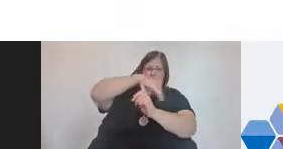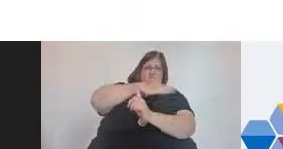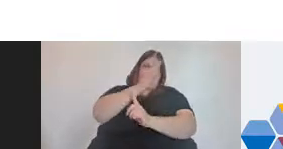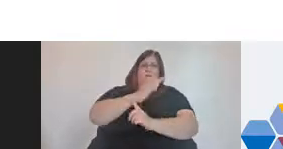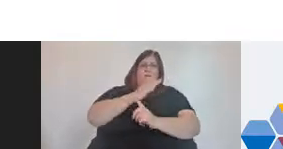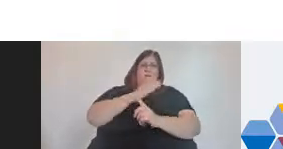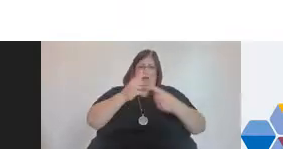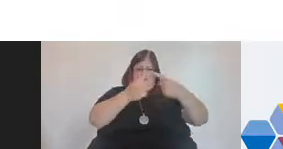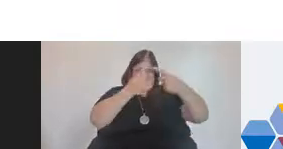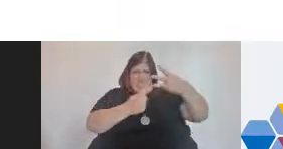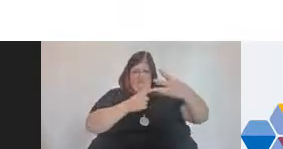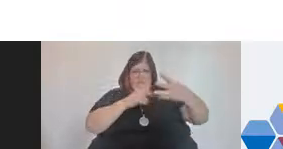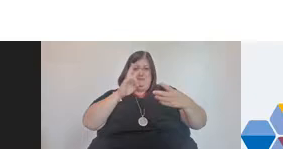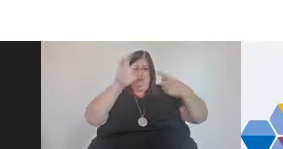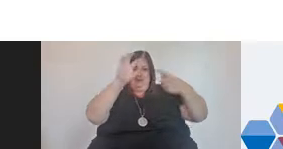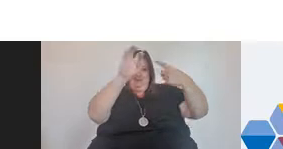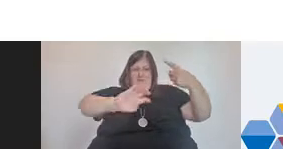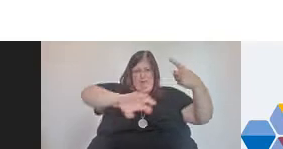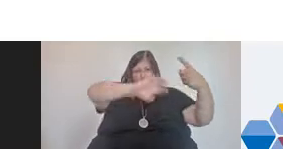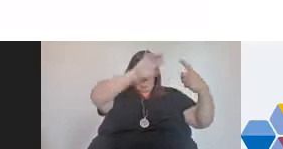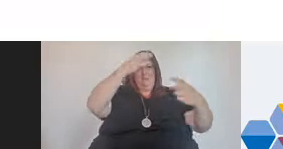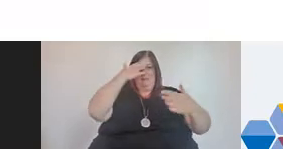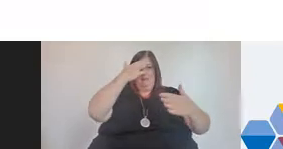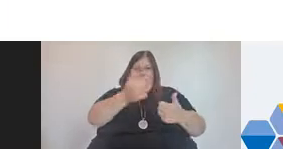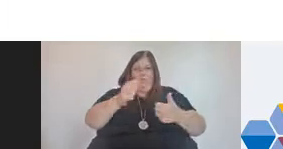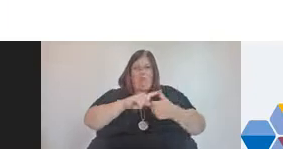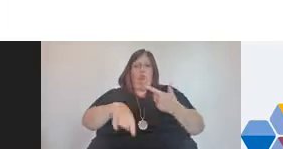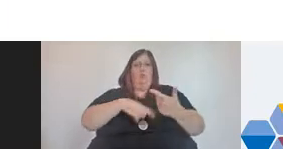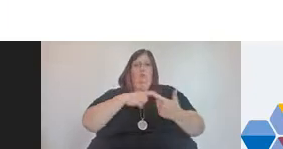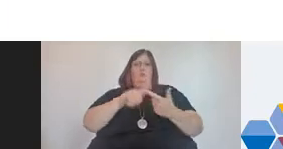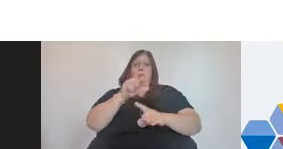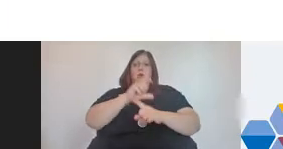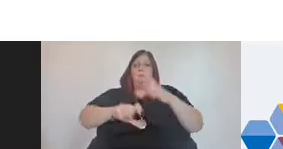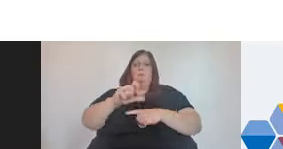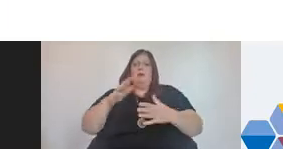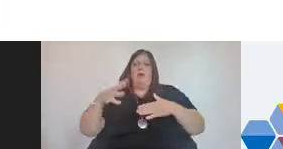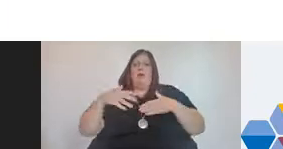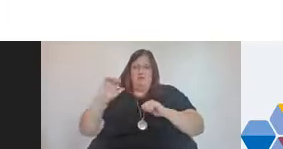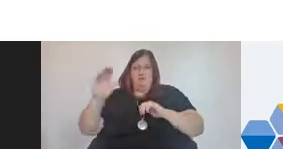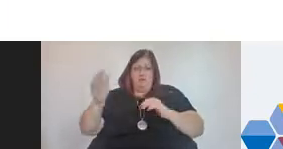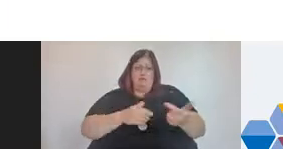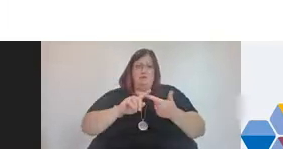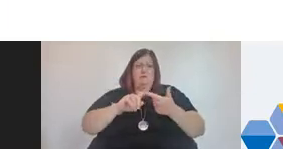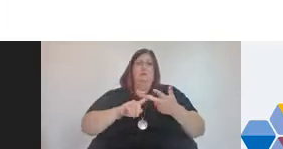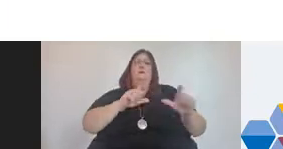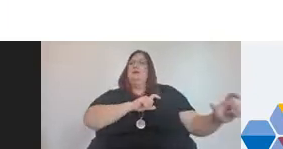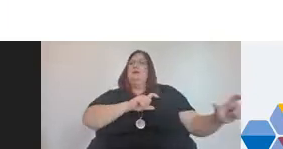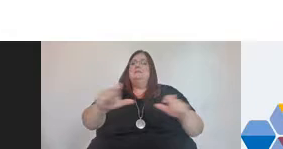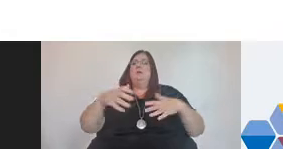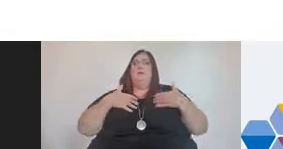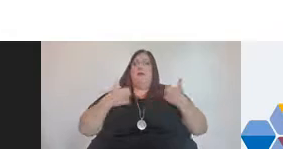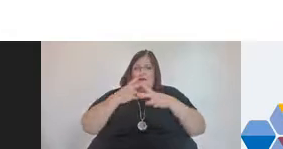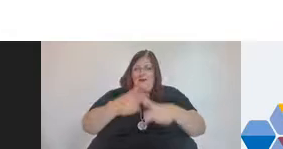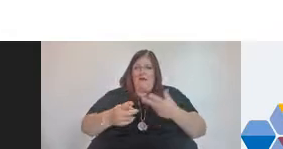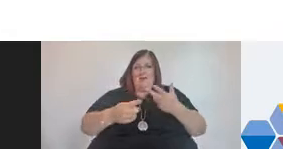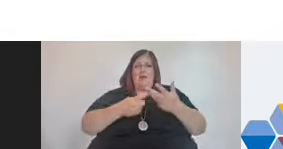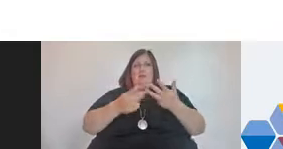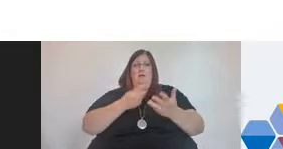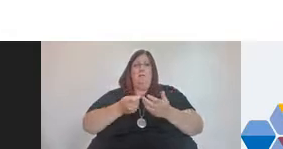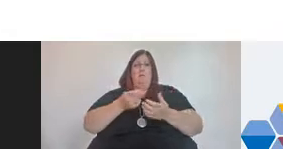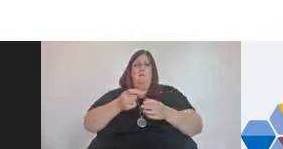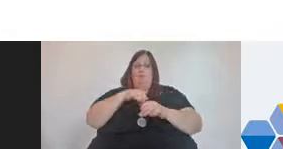5 key areas. So mental health, community services, continuing healthcare,